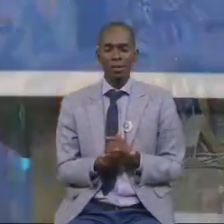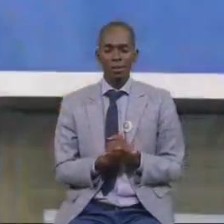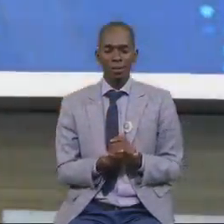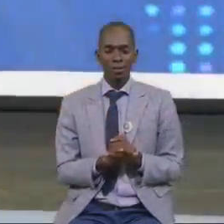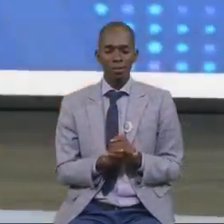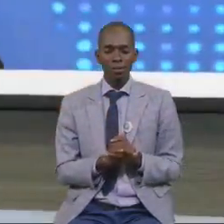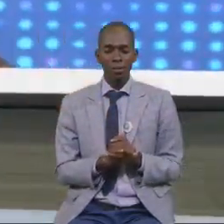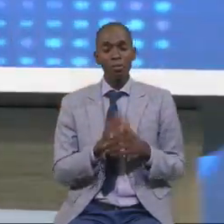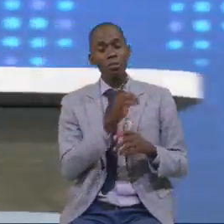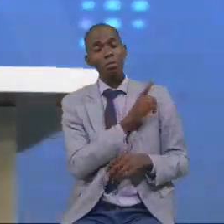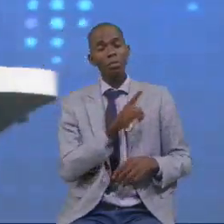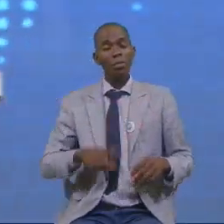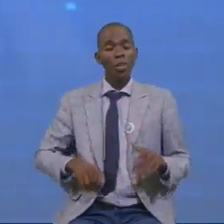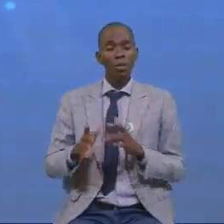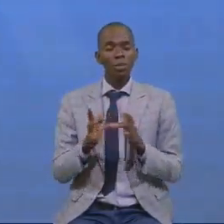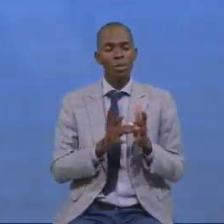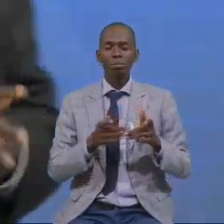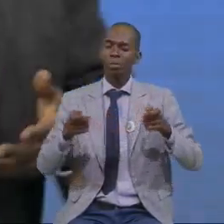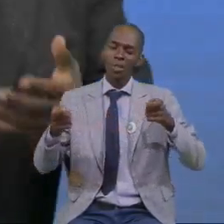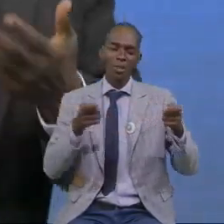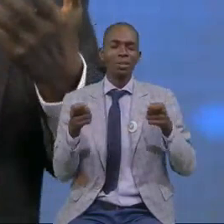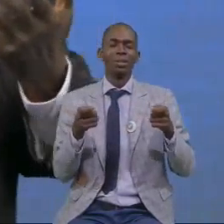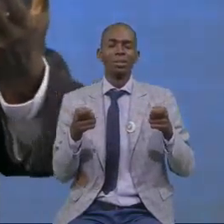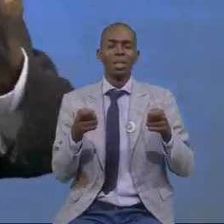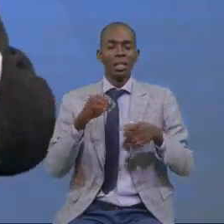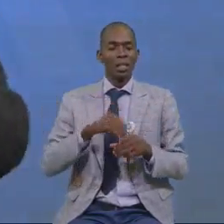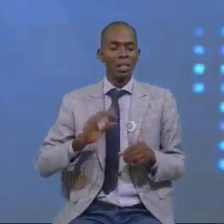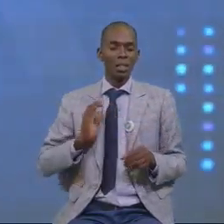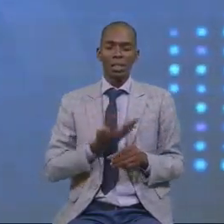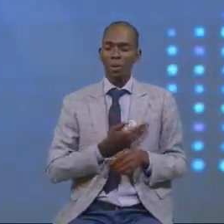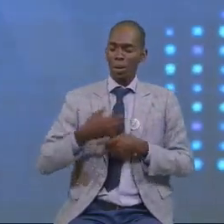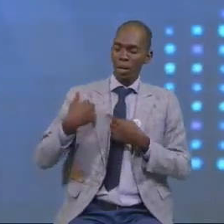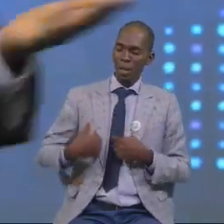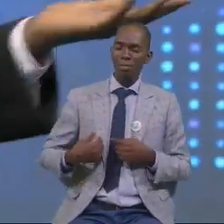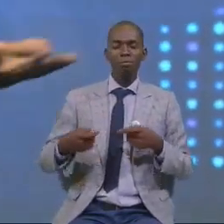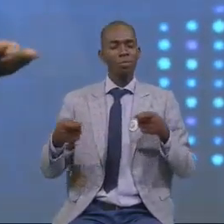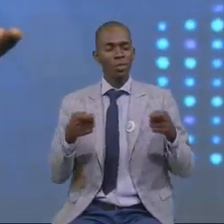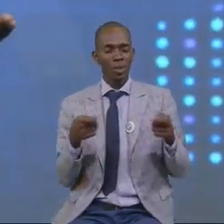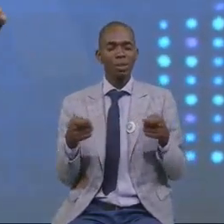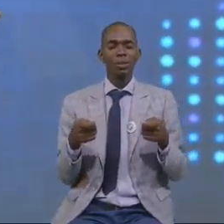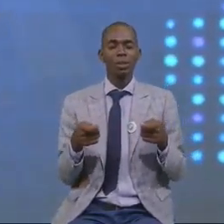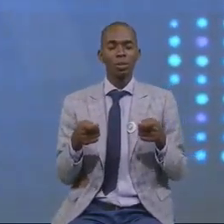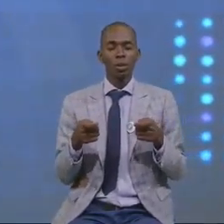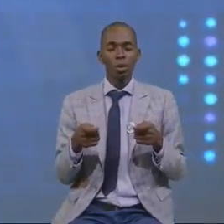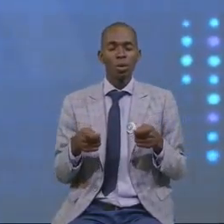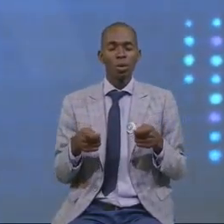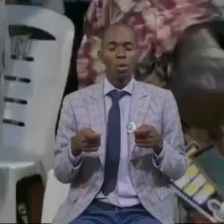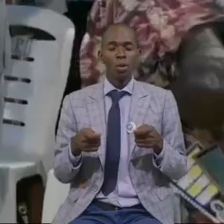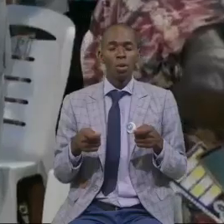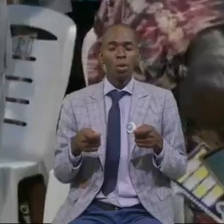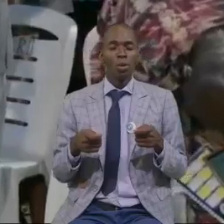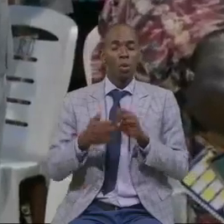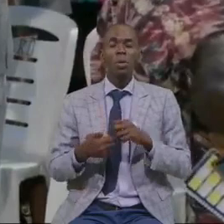Lord Jesus, reign in our hearts, reign over our problems,